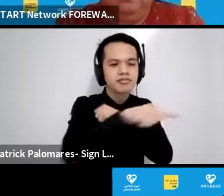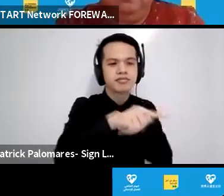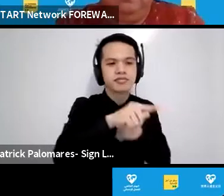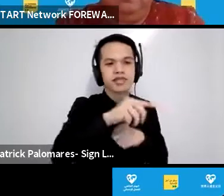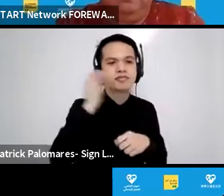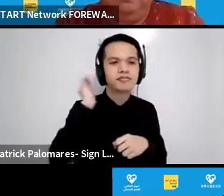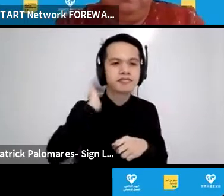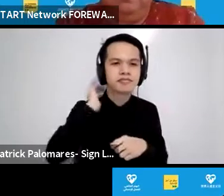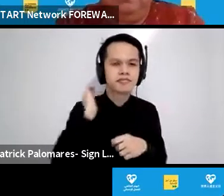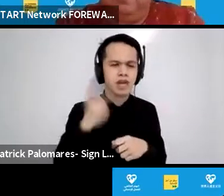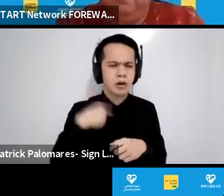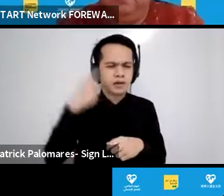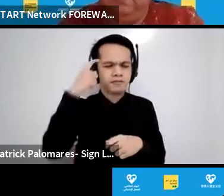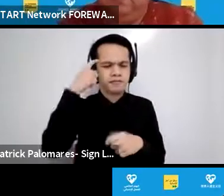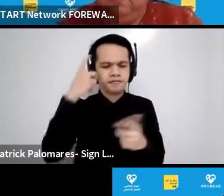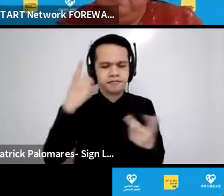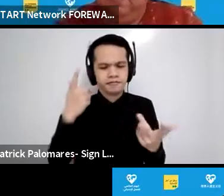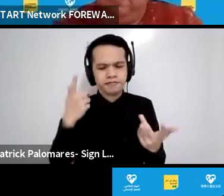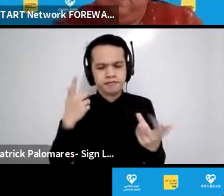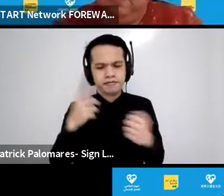I think